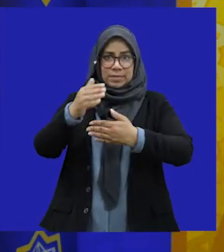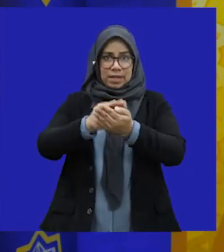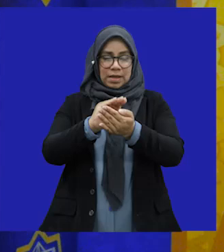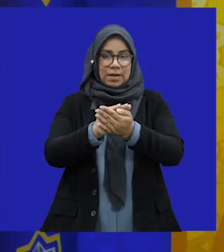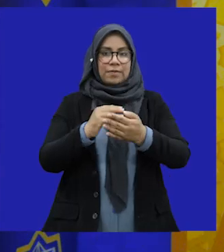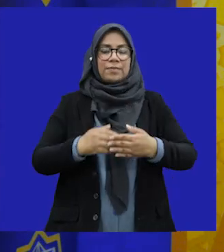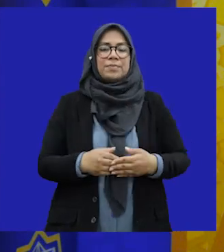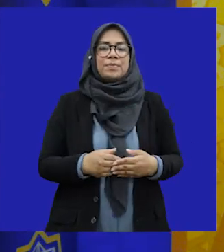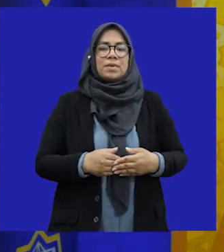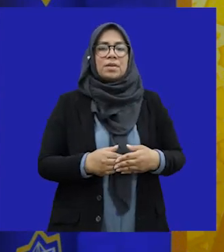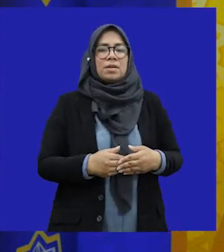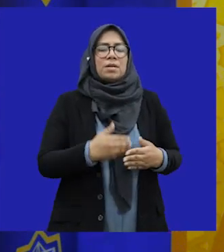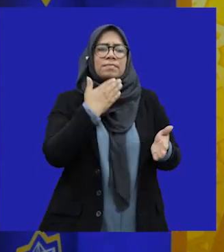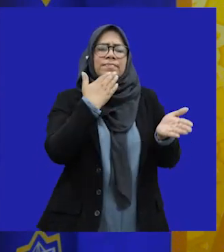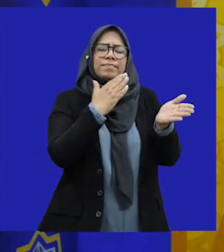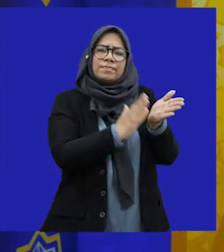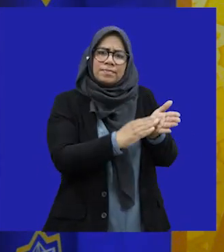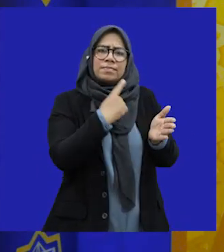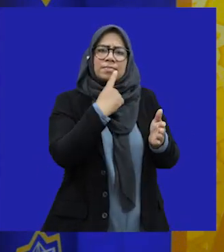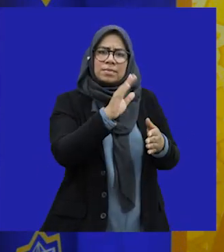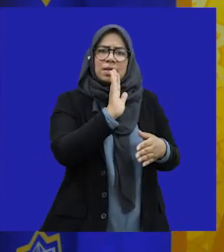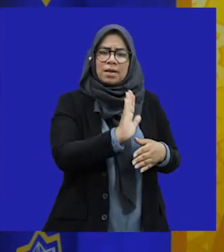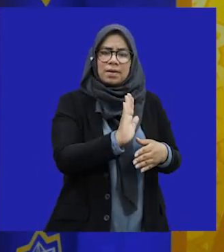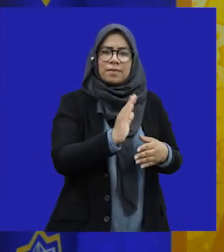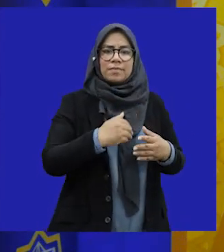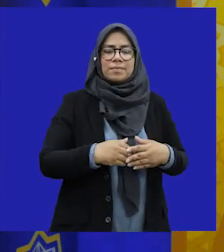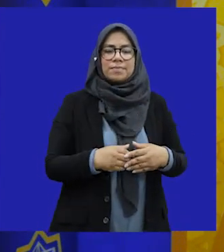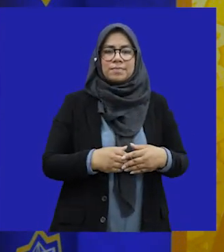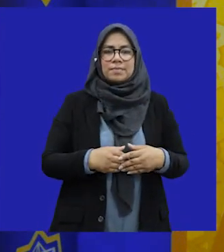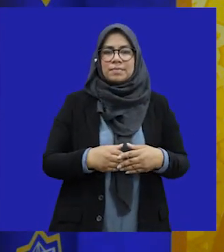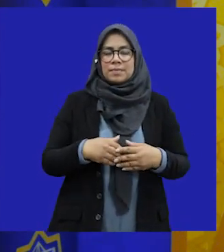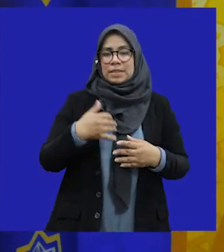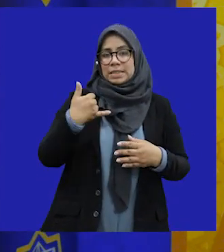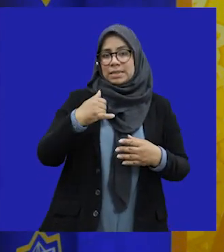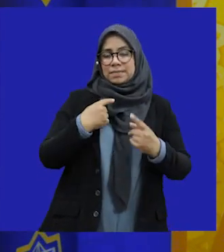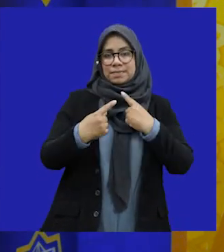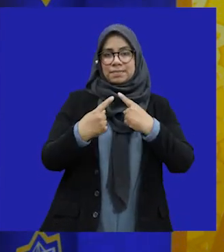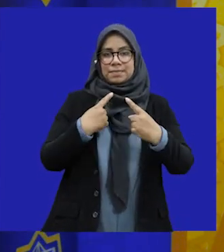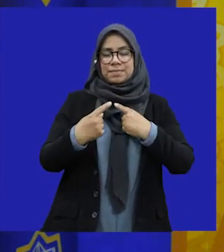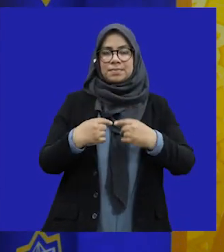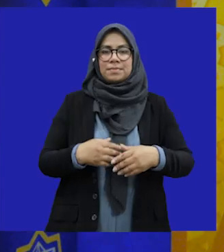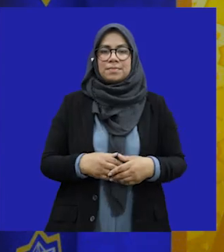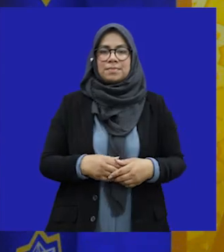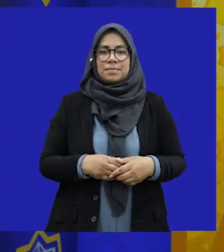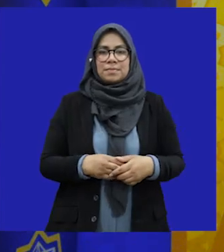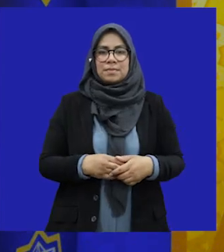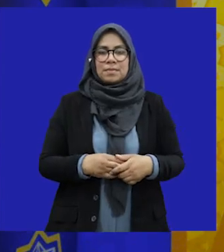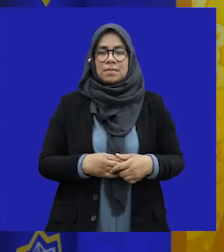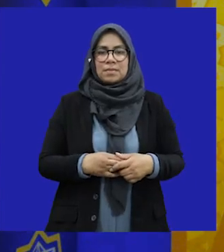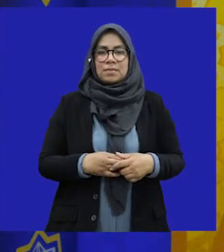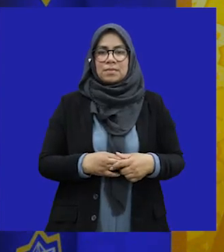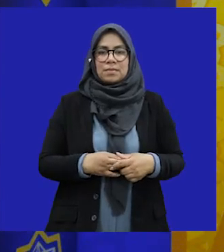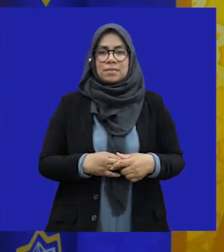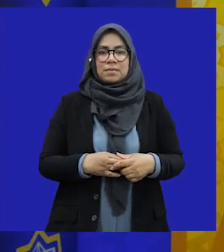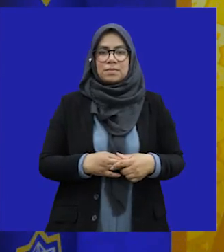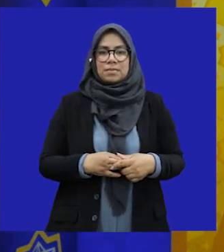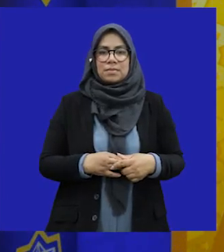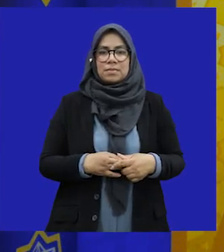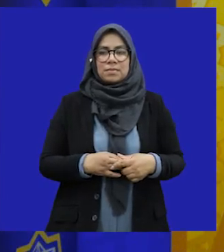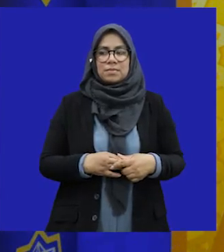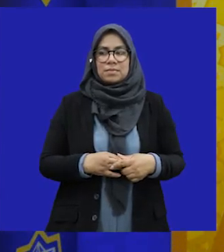that she said, the Messenger of Allah said, "Man thabar ala thintay asharata rak'atan min